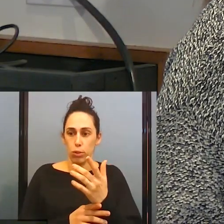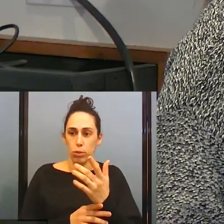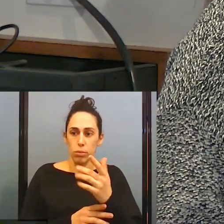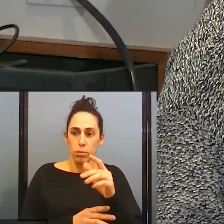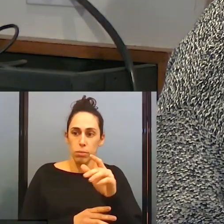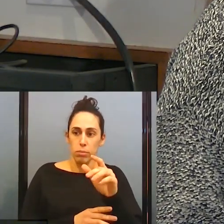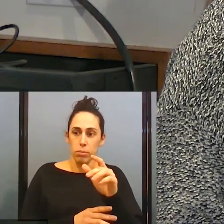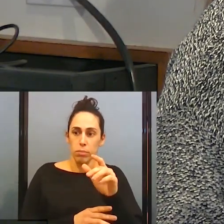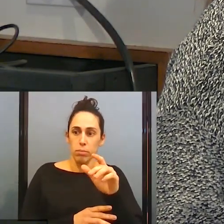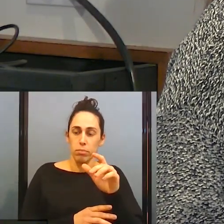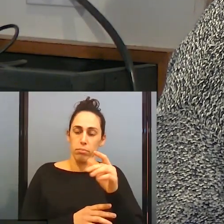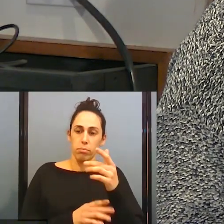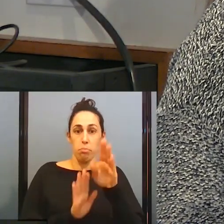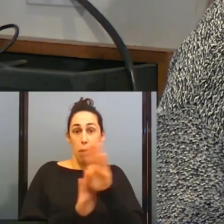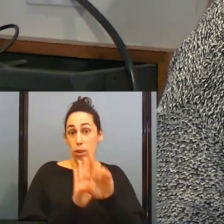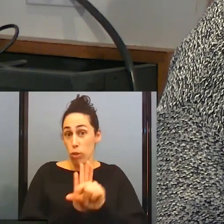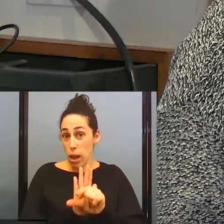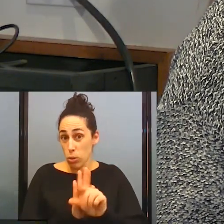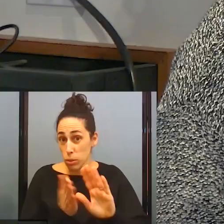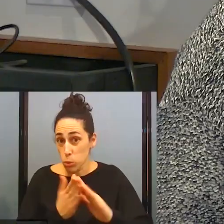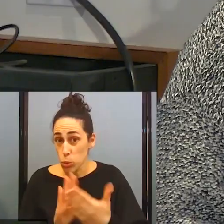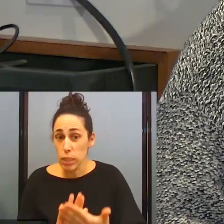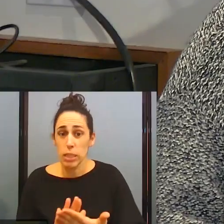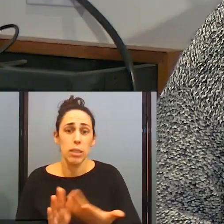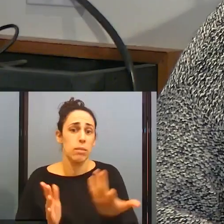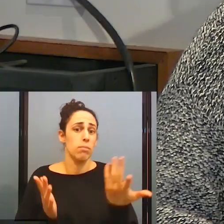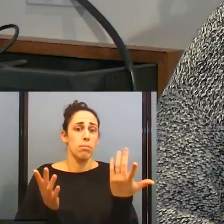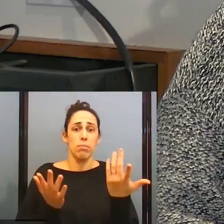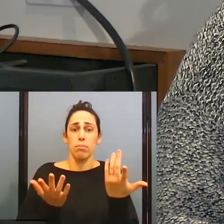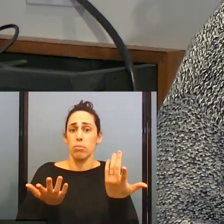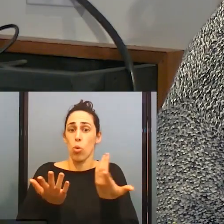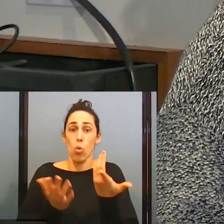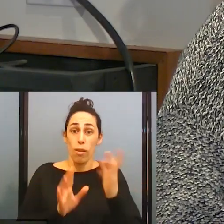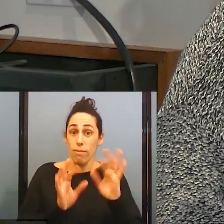any funds to. Are you, in our case,